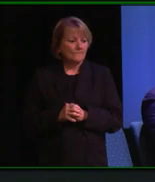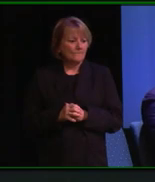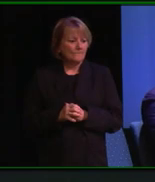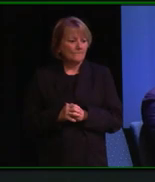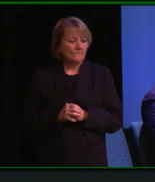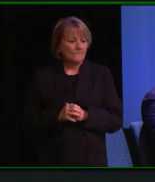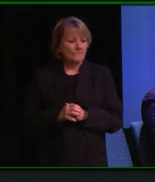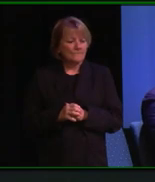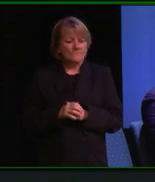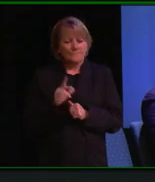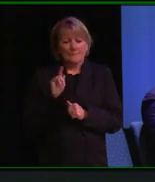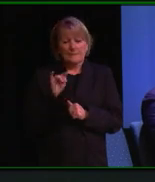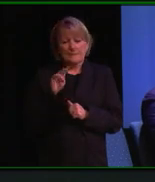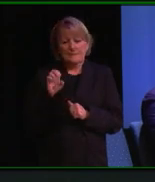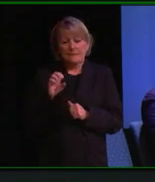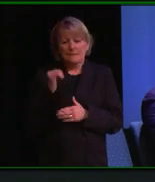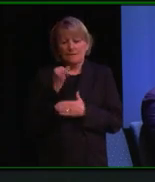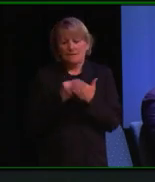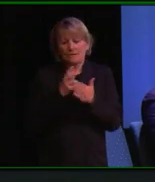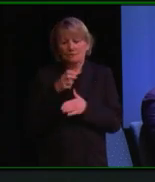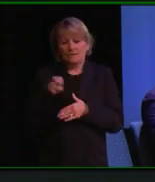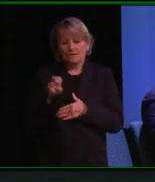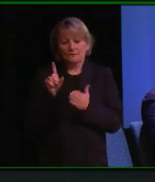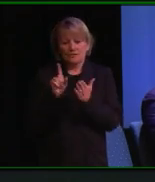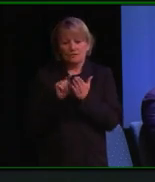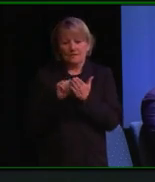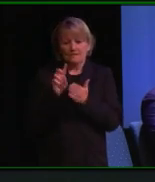Haley Schramm, Art Transfer, Graphic Design.